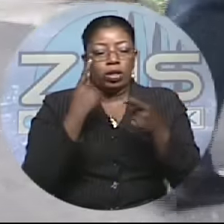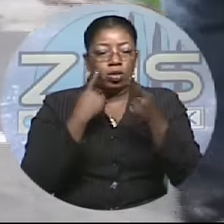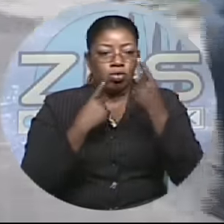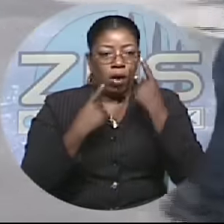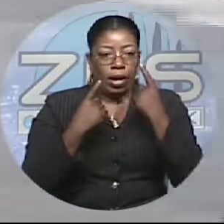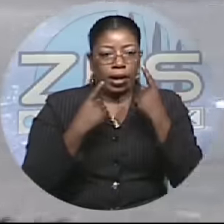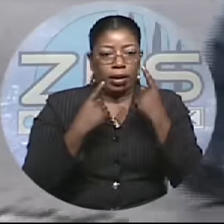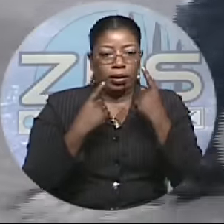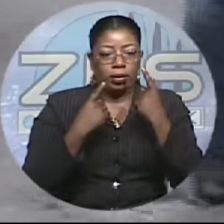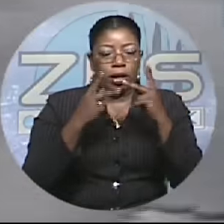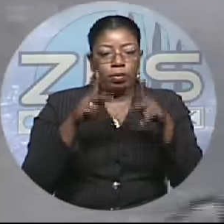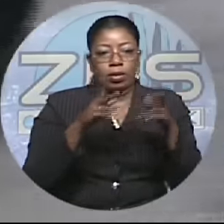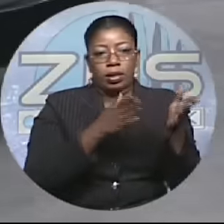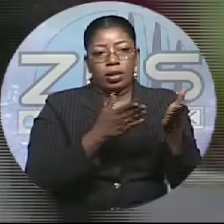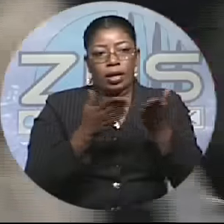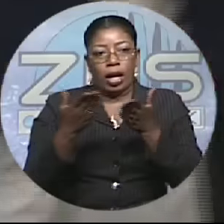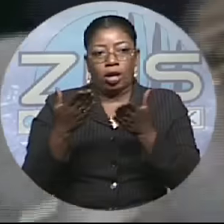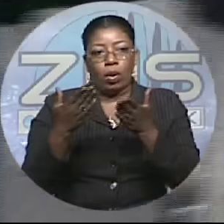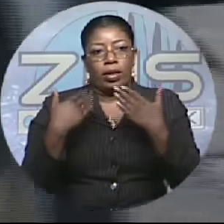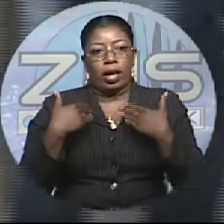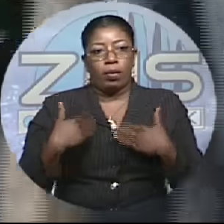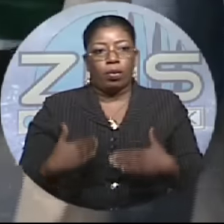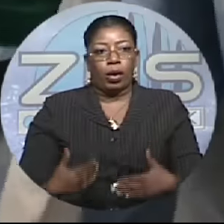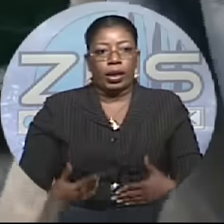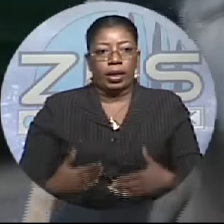body away from his home.